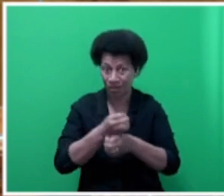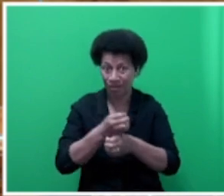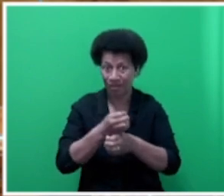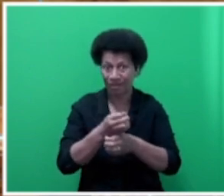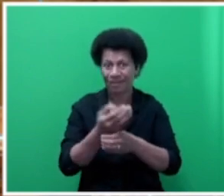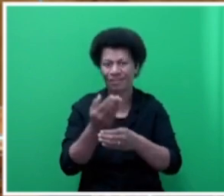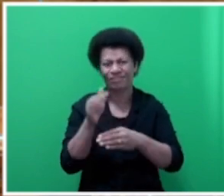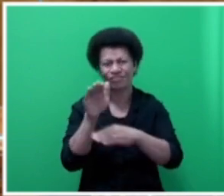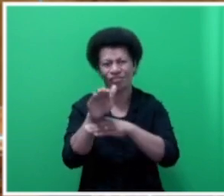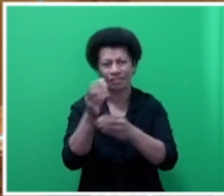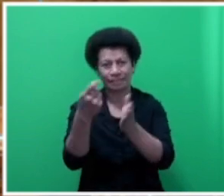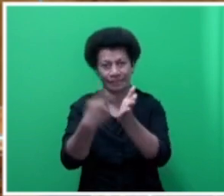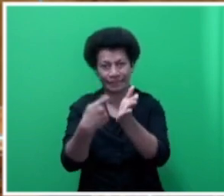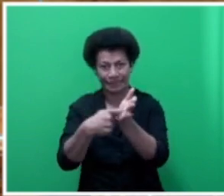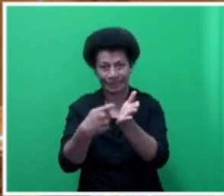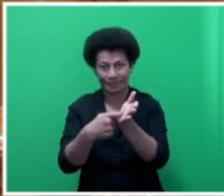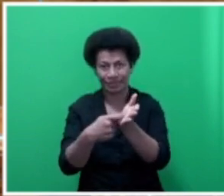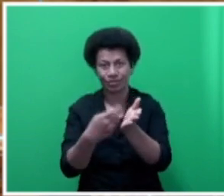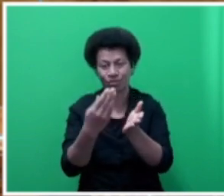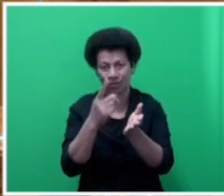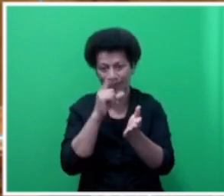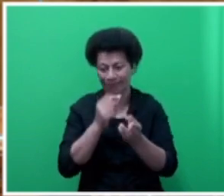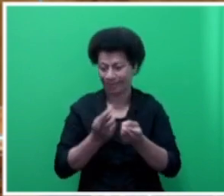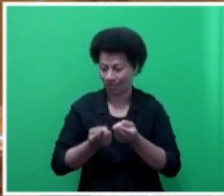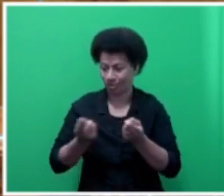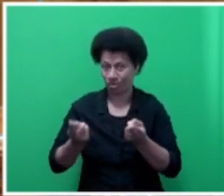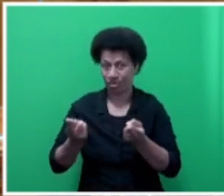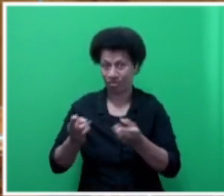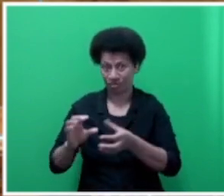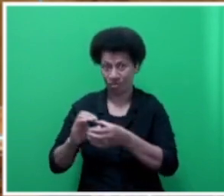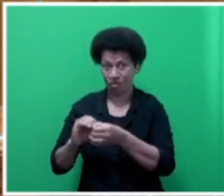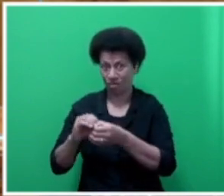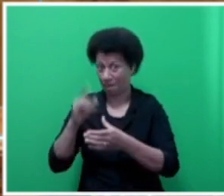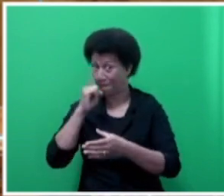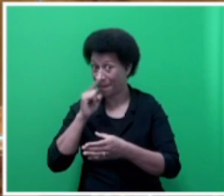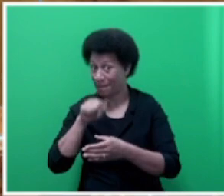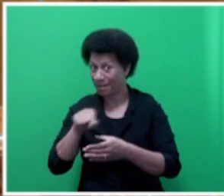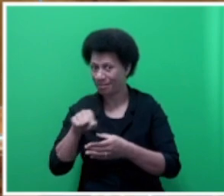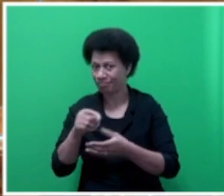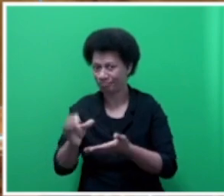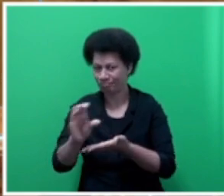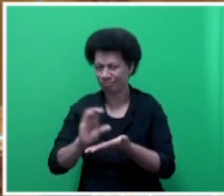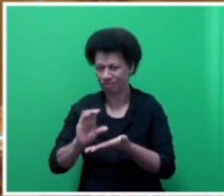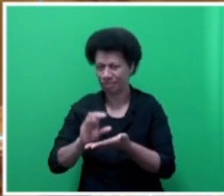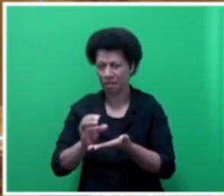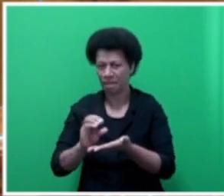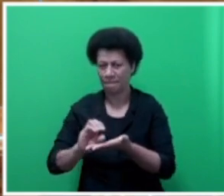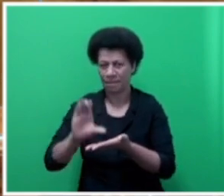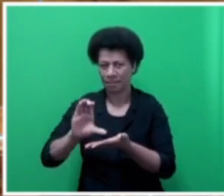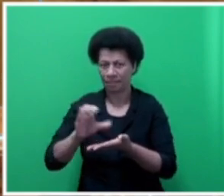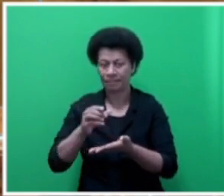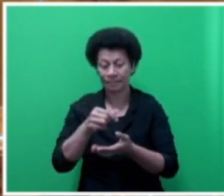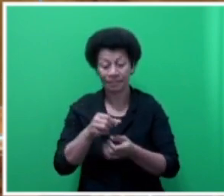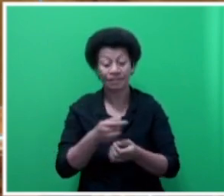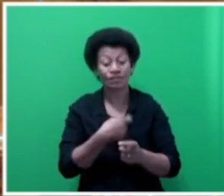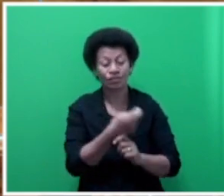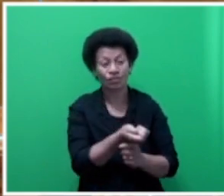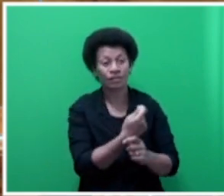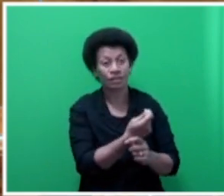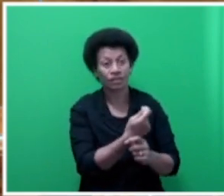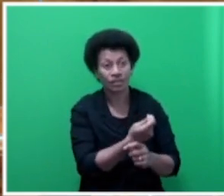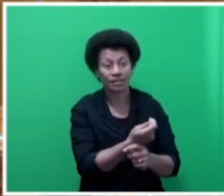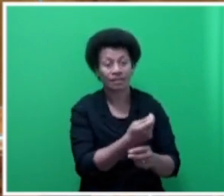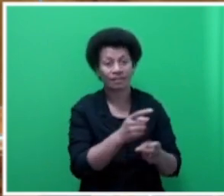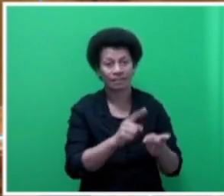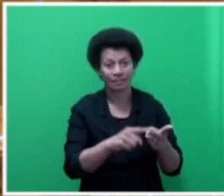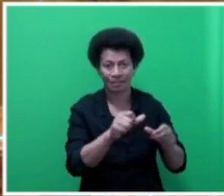improve the income of resource owners. I turn to fisheries and agriculture sector, which is also important for our food